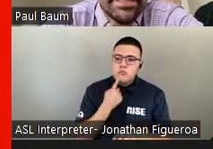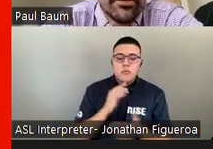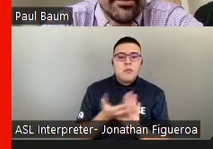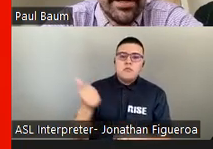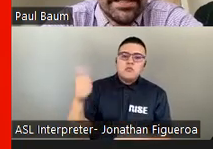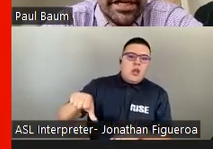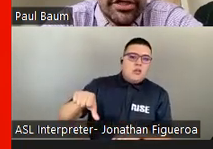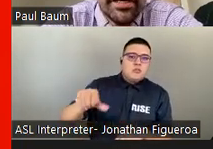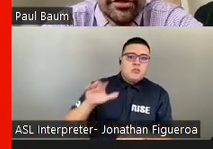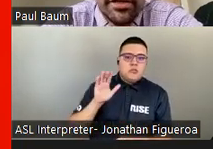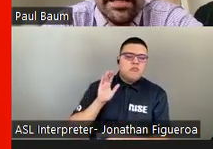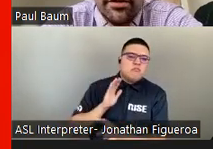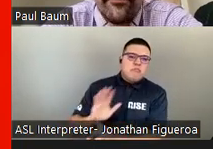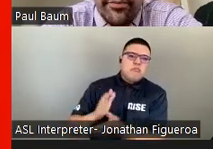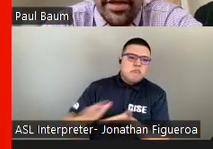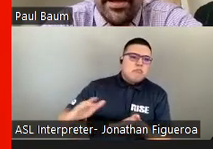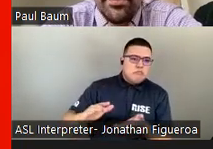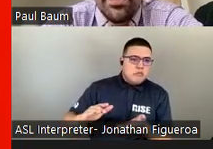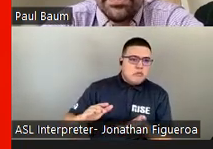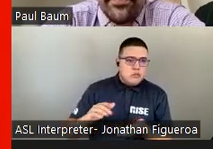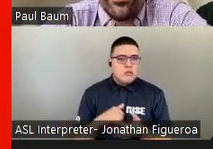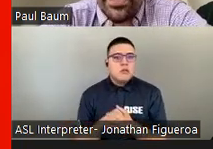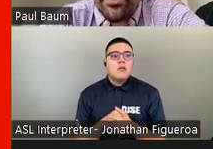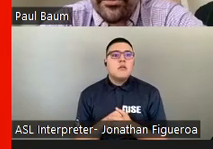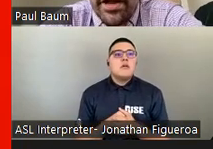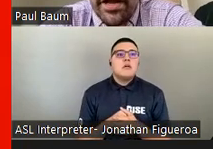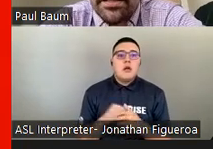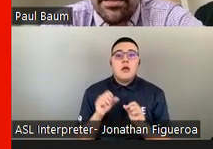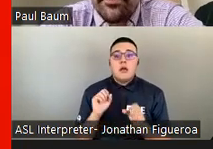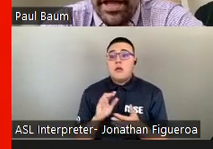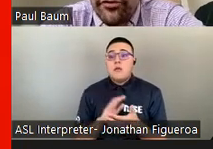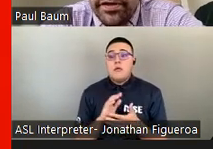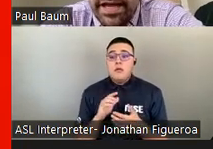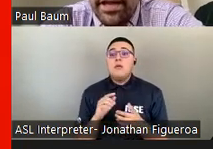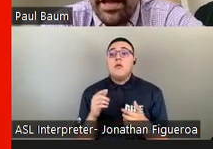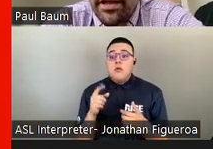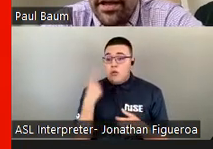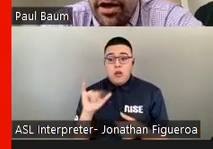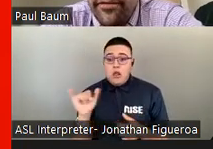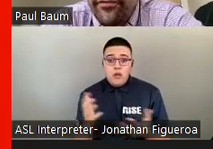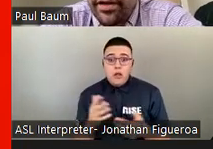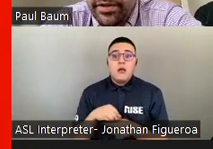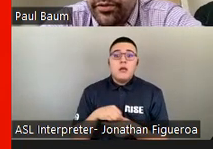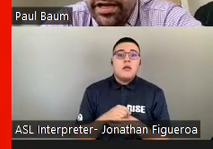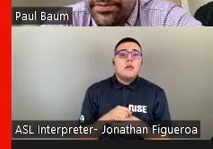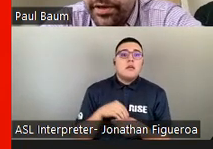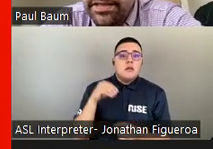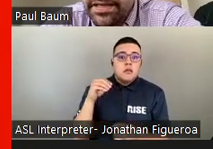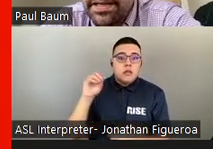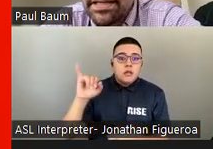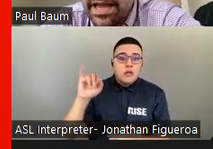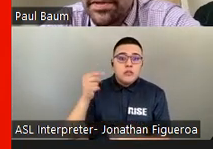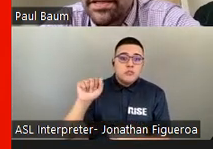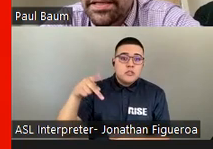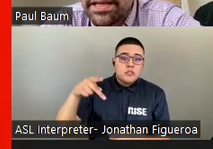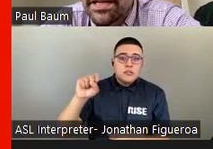one's sexual orientation. Internalized homophobia is further characterized by intrapsychic conflict between experiences